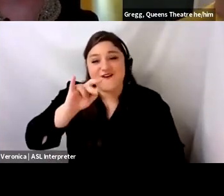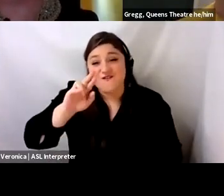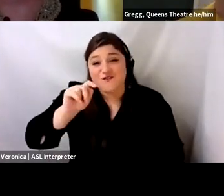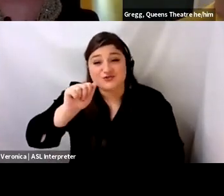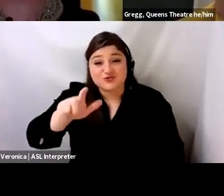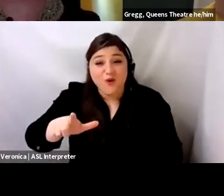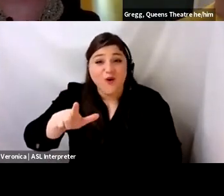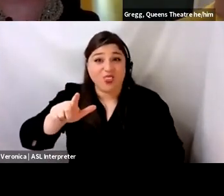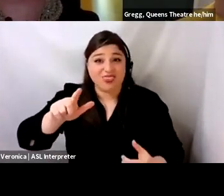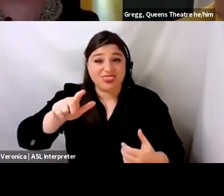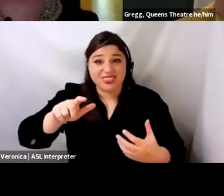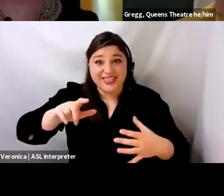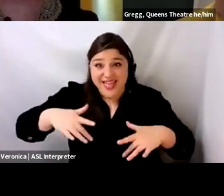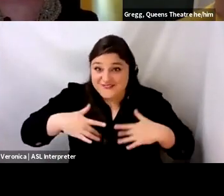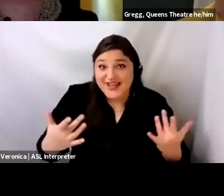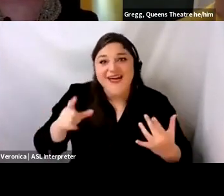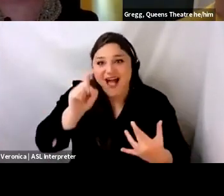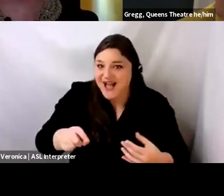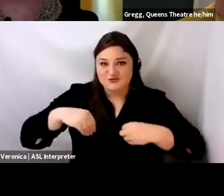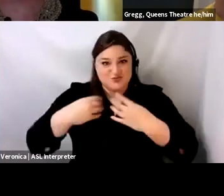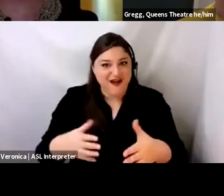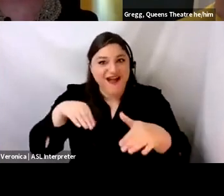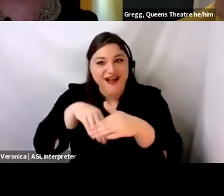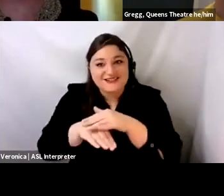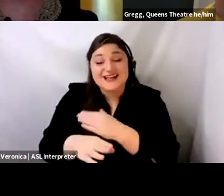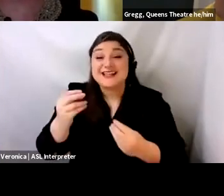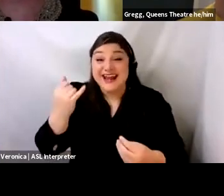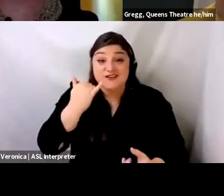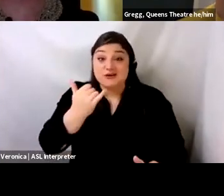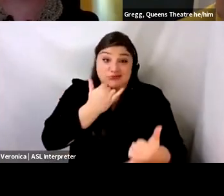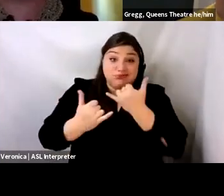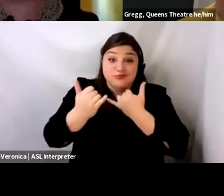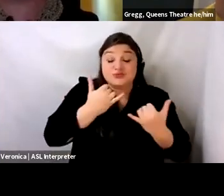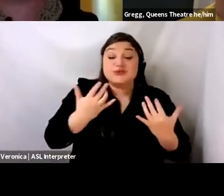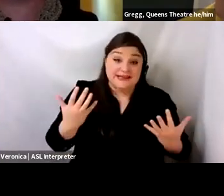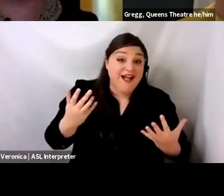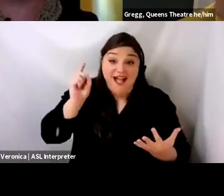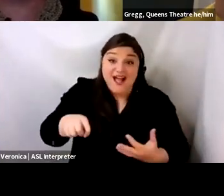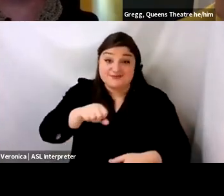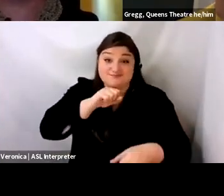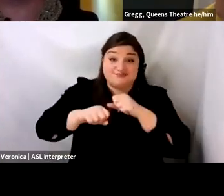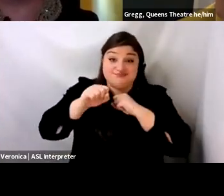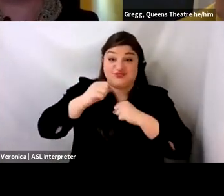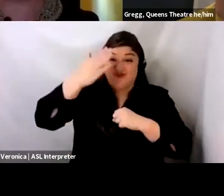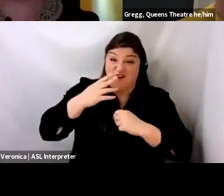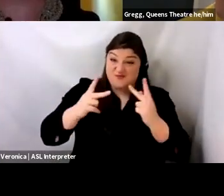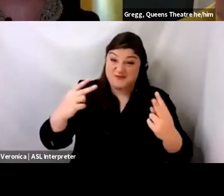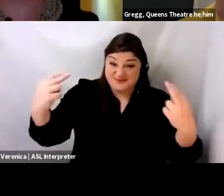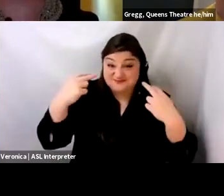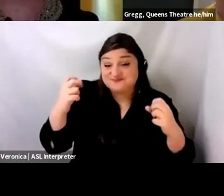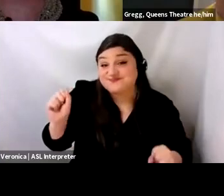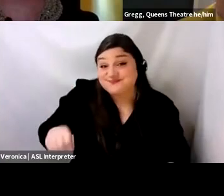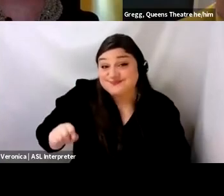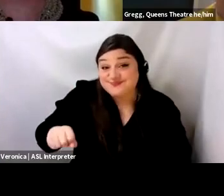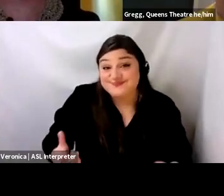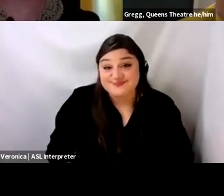learn by doing. And one thing that some organizations suggested was to kind of